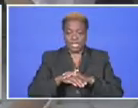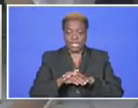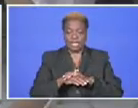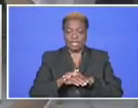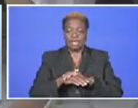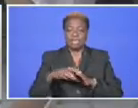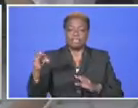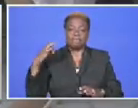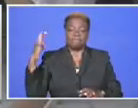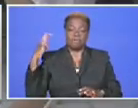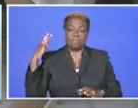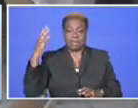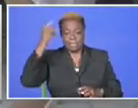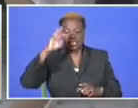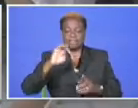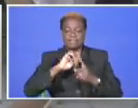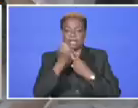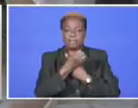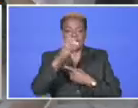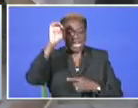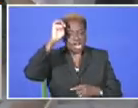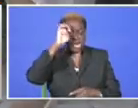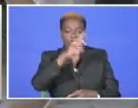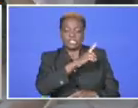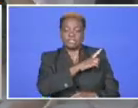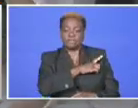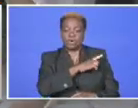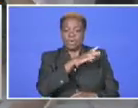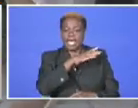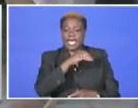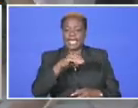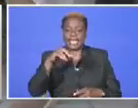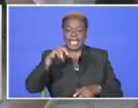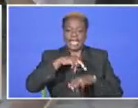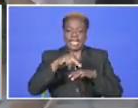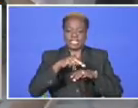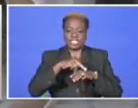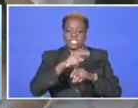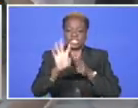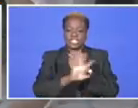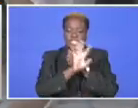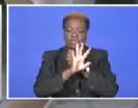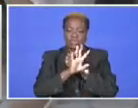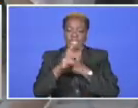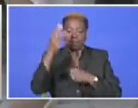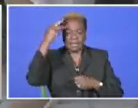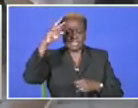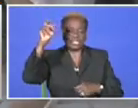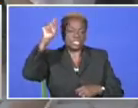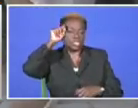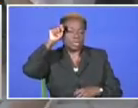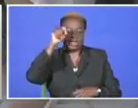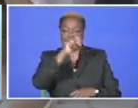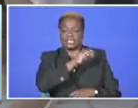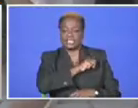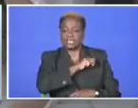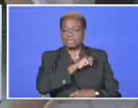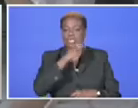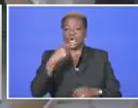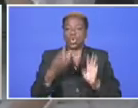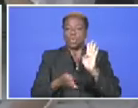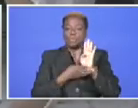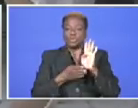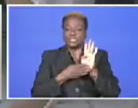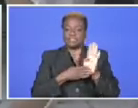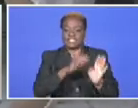the Environment Earl DeVoe and former National Security Minister Tommy Turnquest, who boasted of His Excellency's dedication to